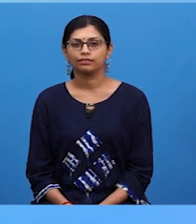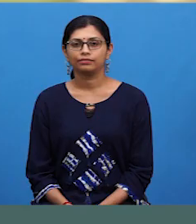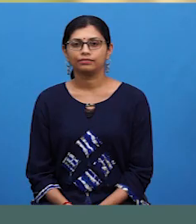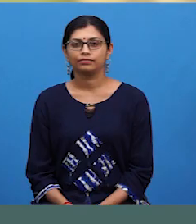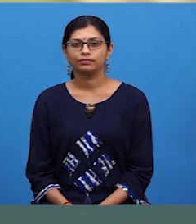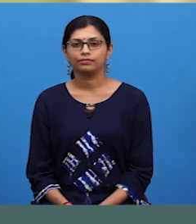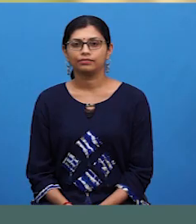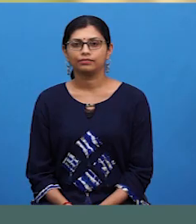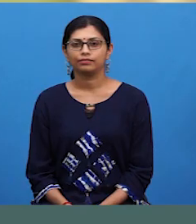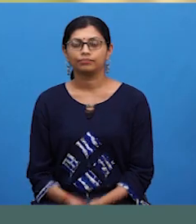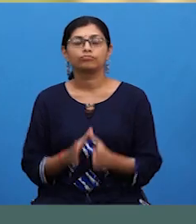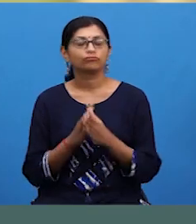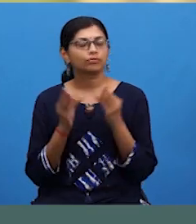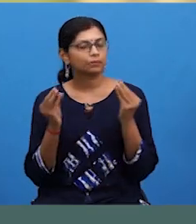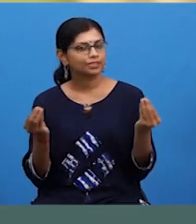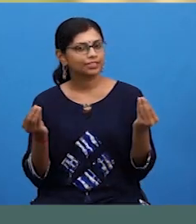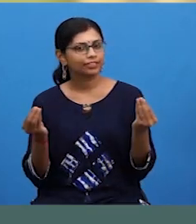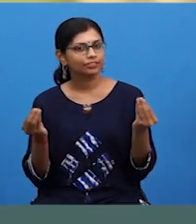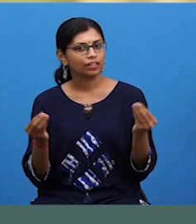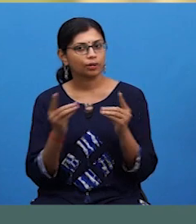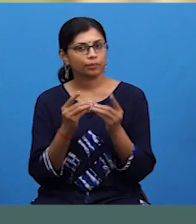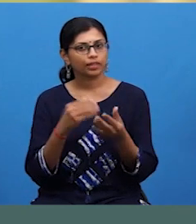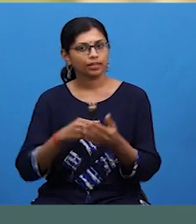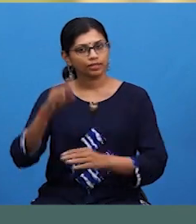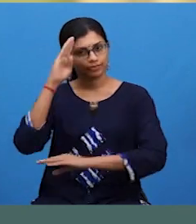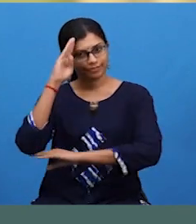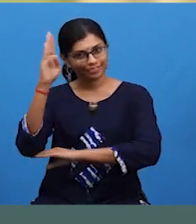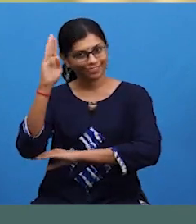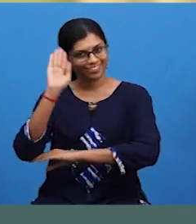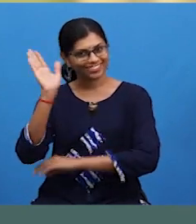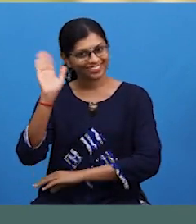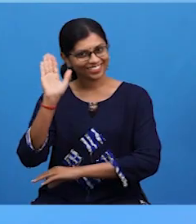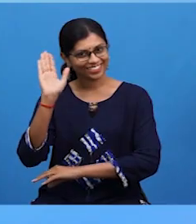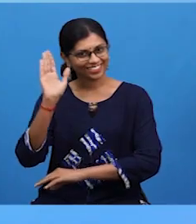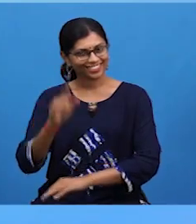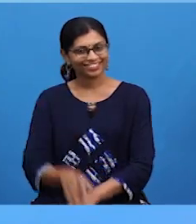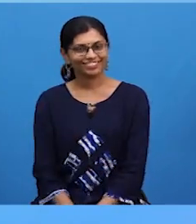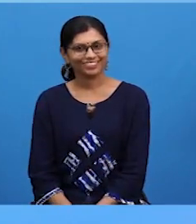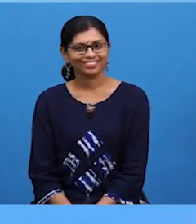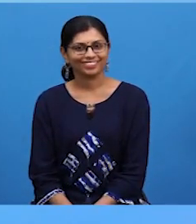That will be all for now. Until we meet again. Goodbye!